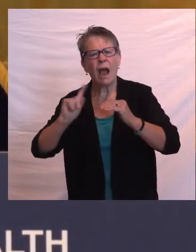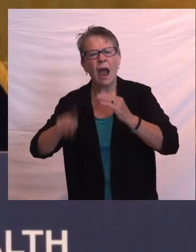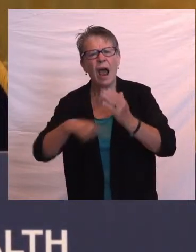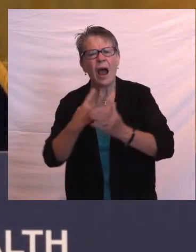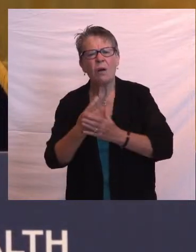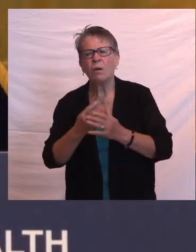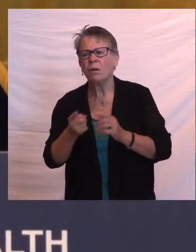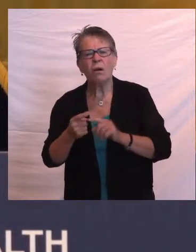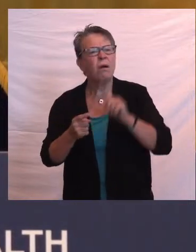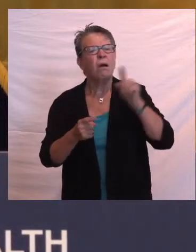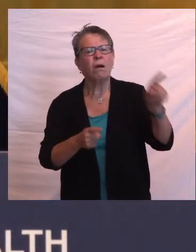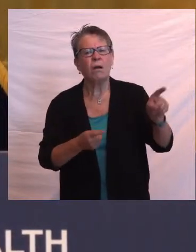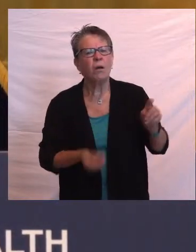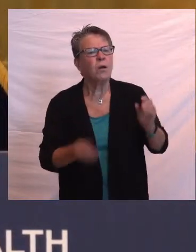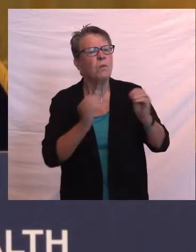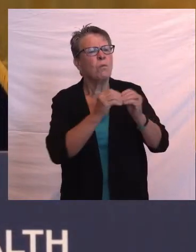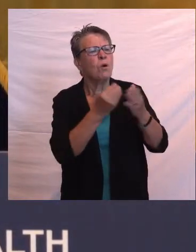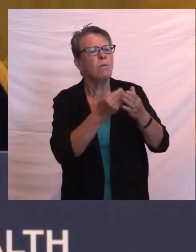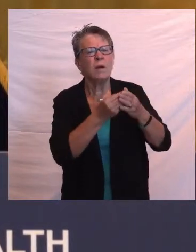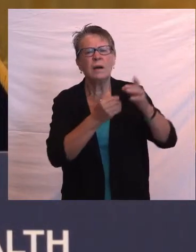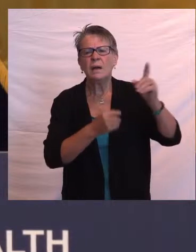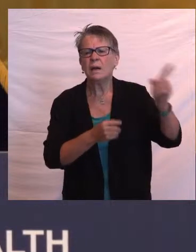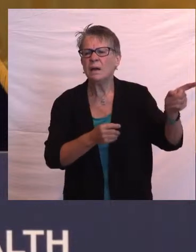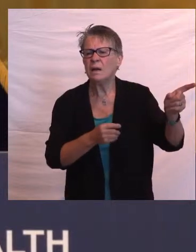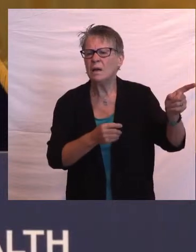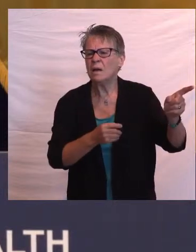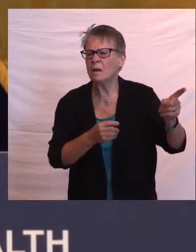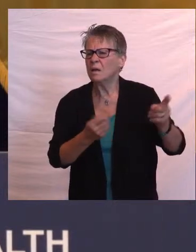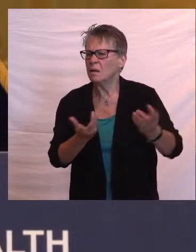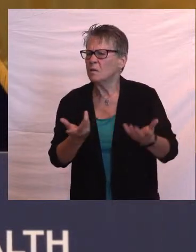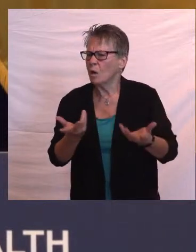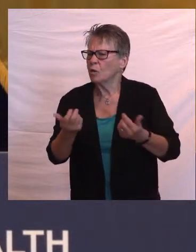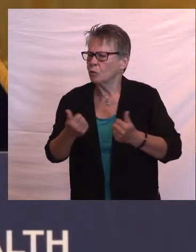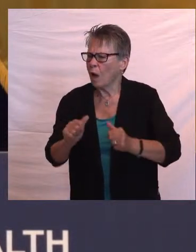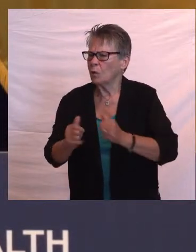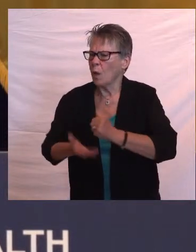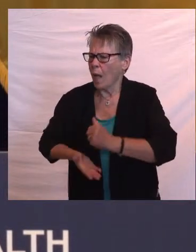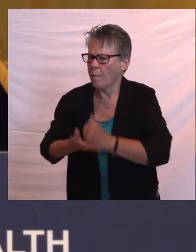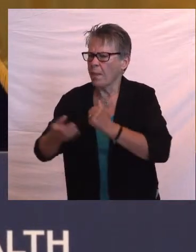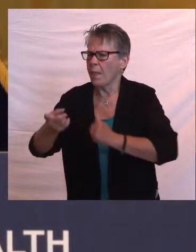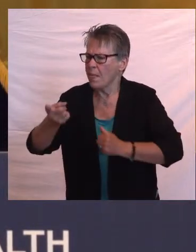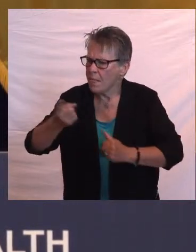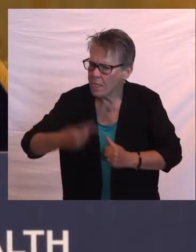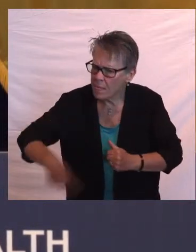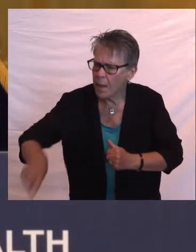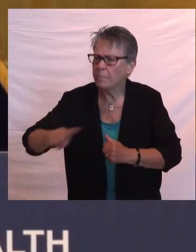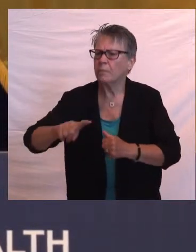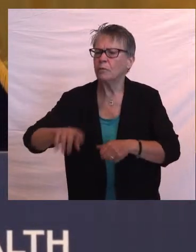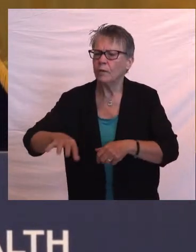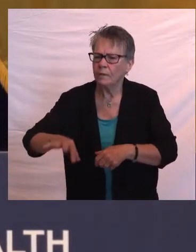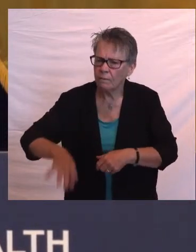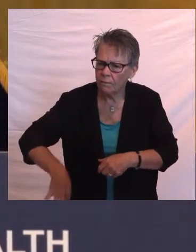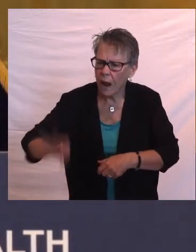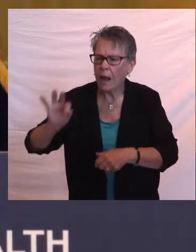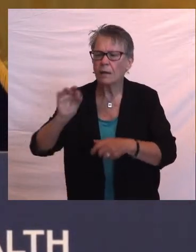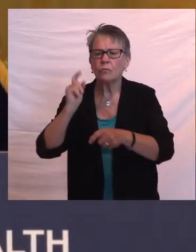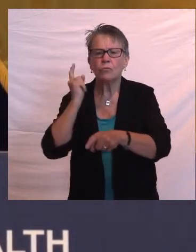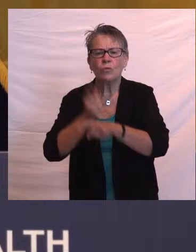accelerate that process and get the matches made between the openings and the